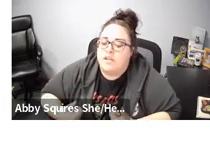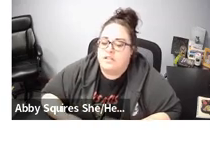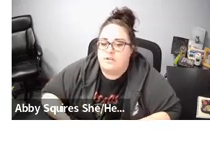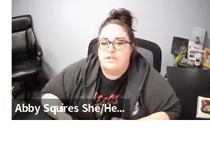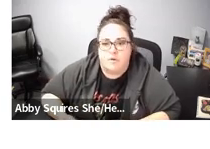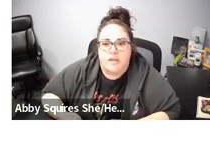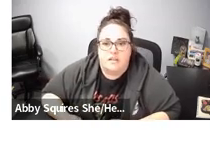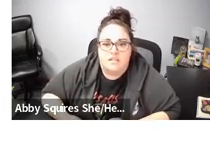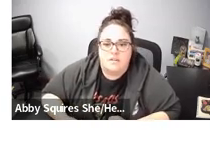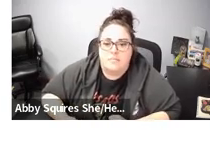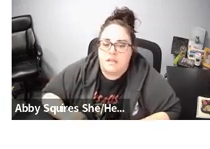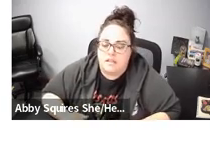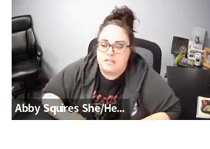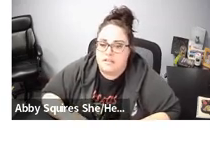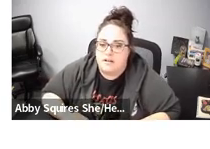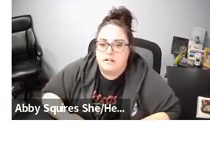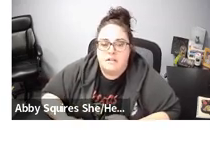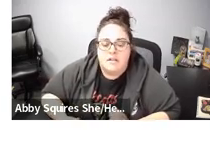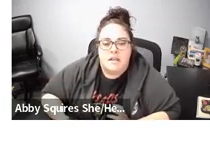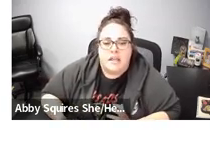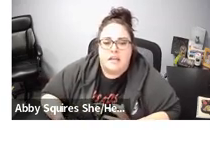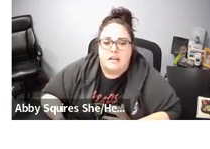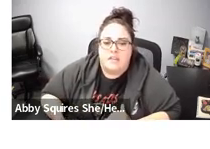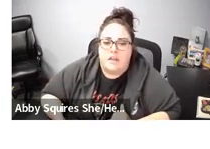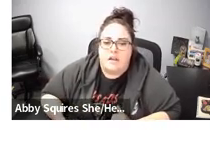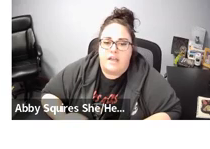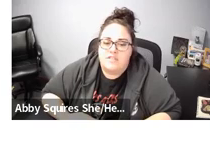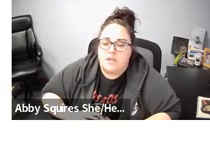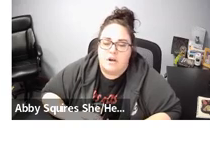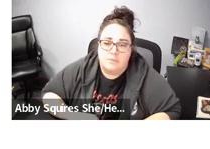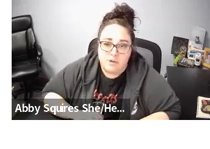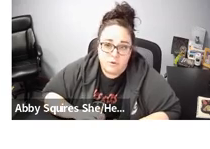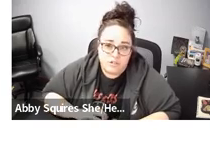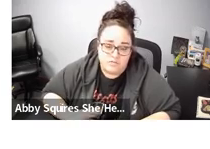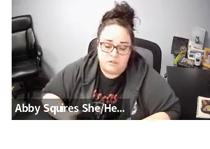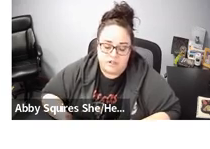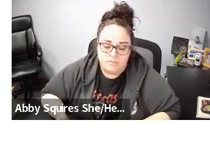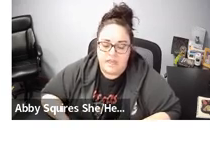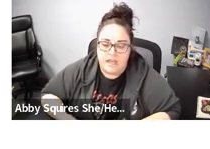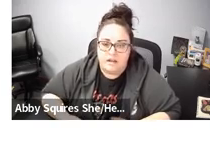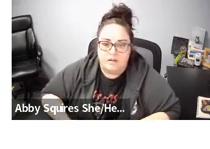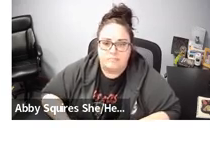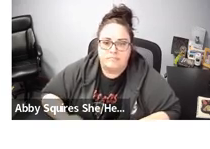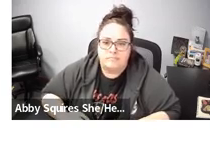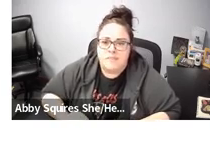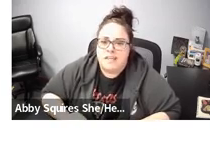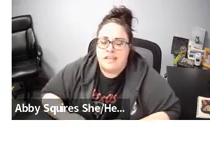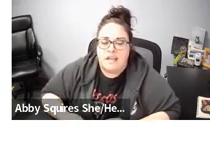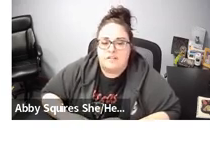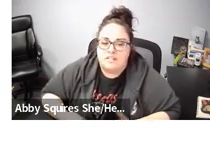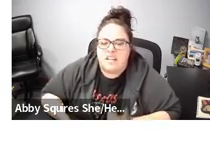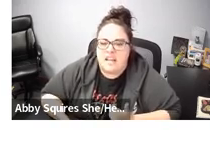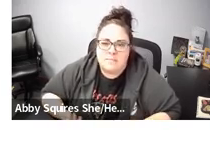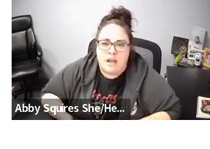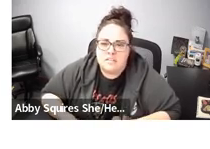controllers that you can insert the Joy-Cons to make it easier. And they have something called a Pro Controller that it